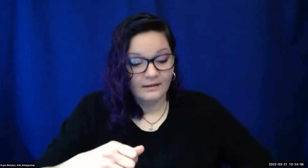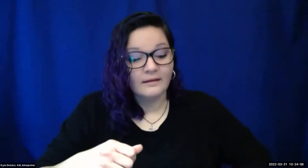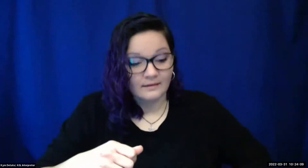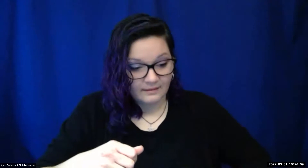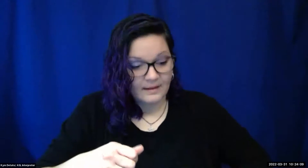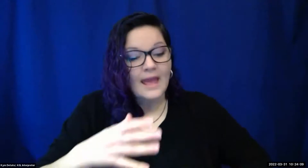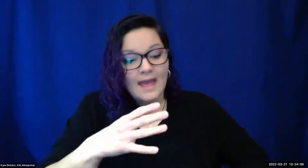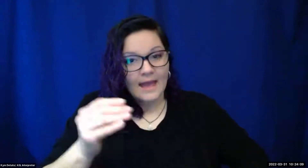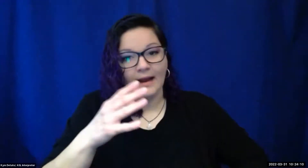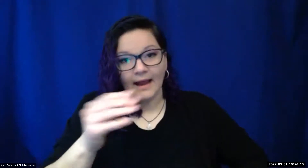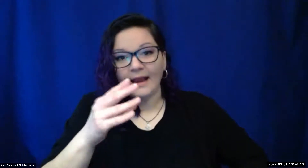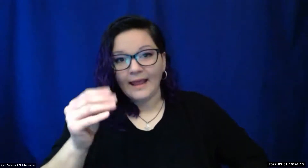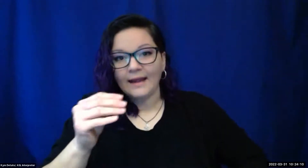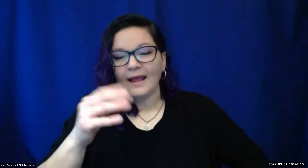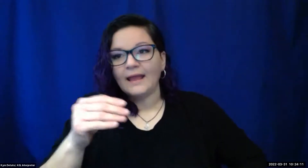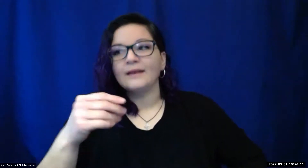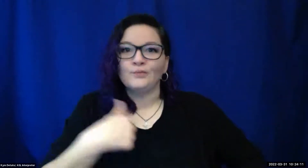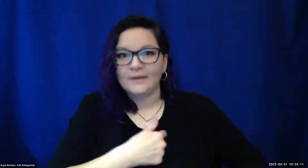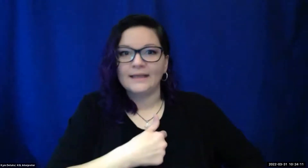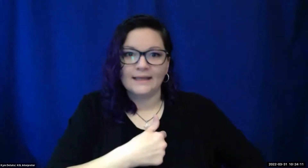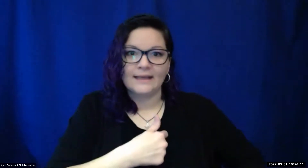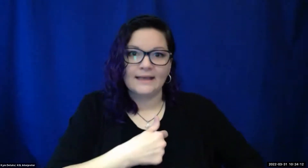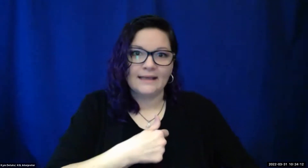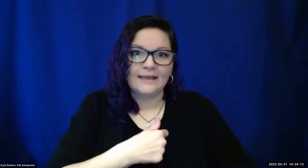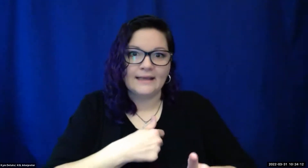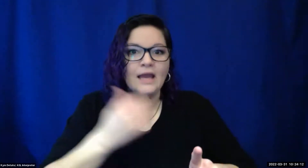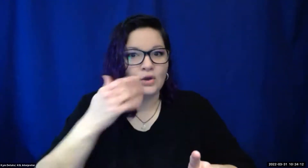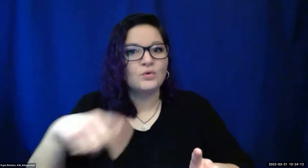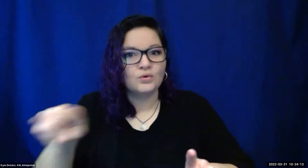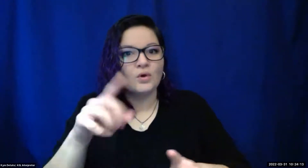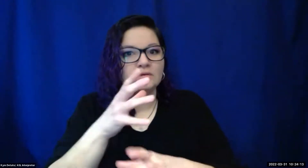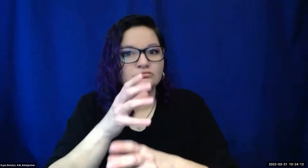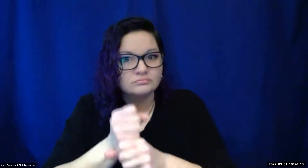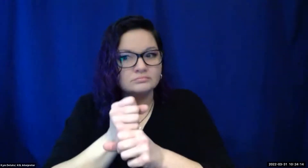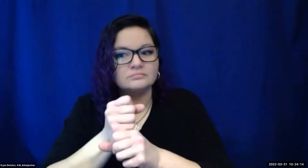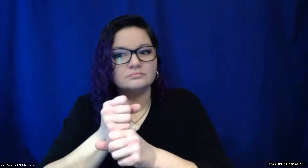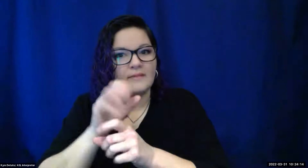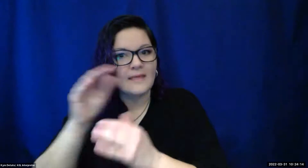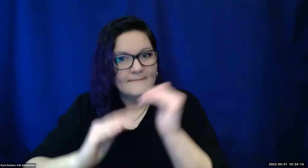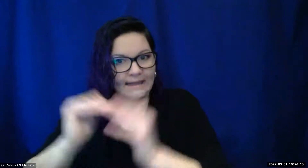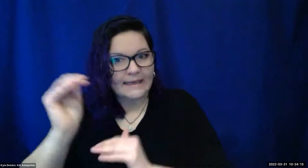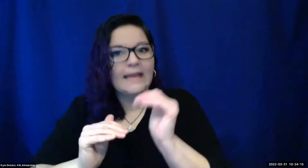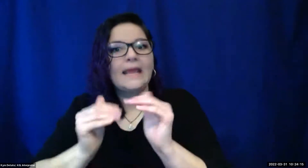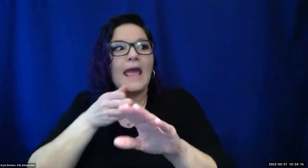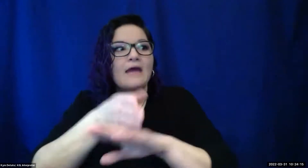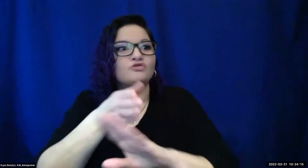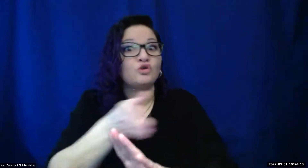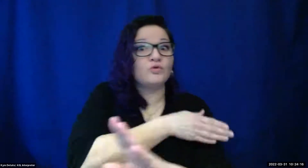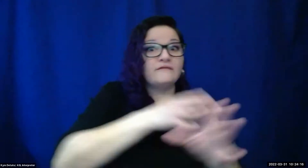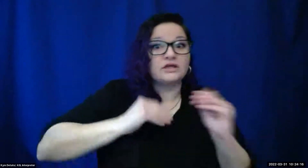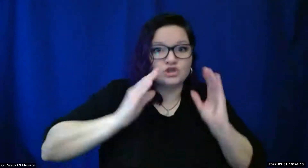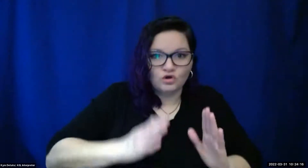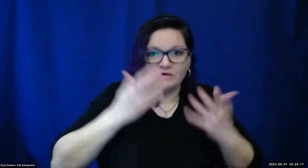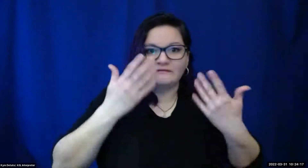And certainly you took possession of the building after the city completed, the previous owner had completed some